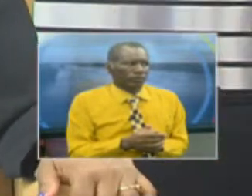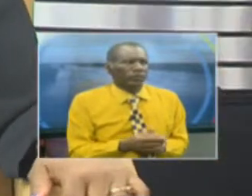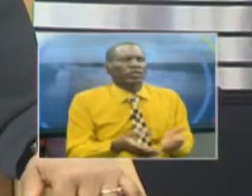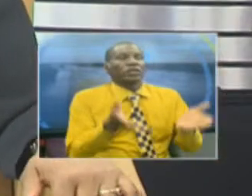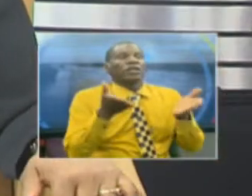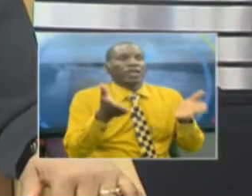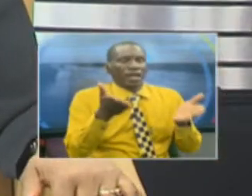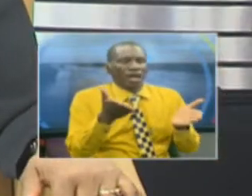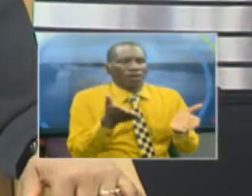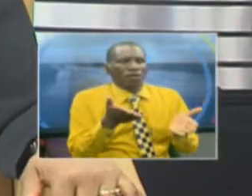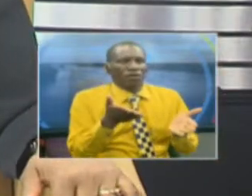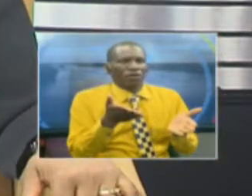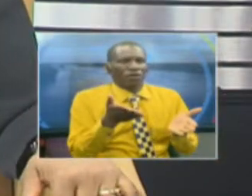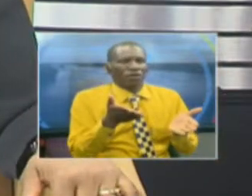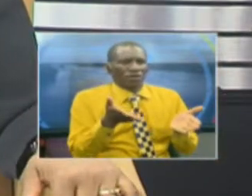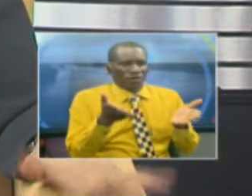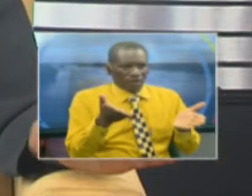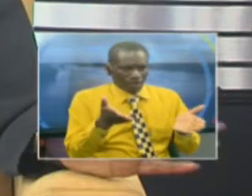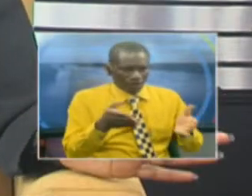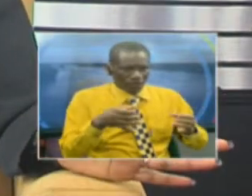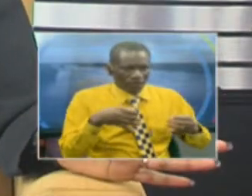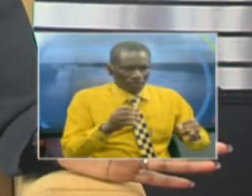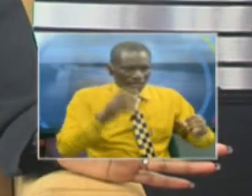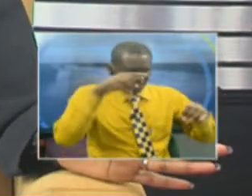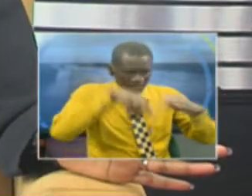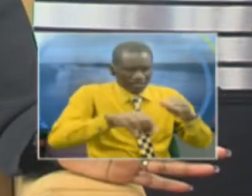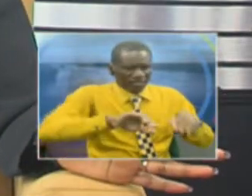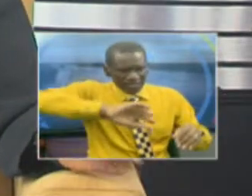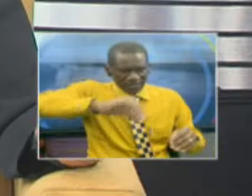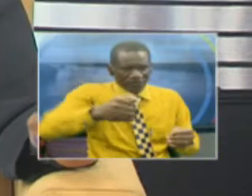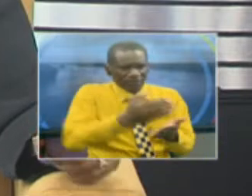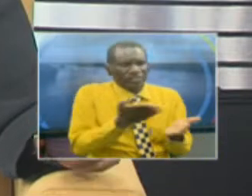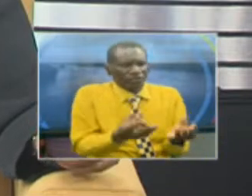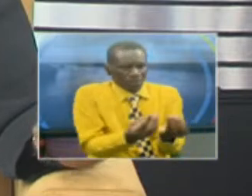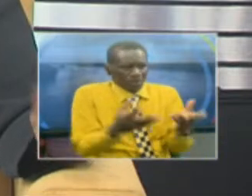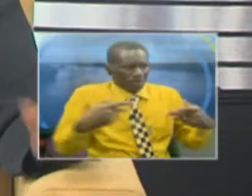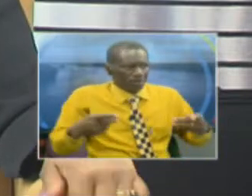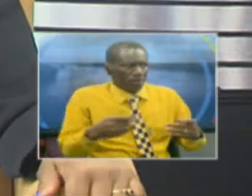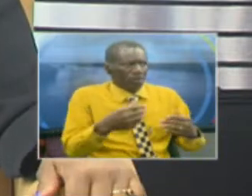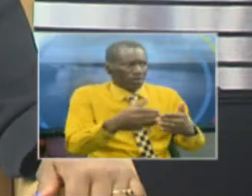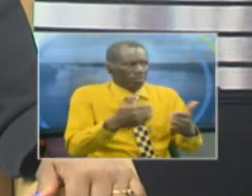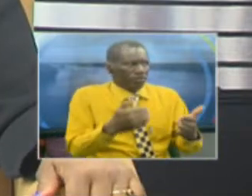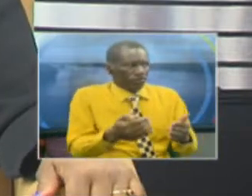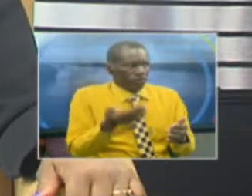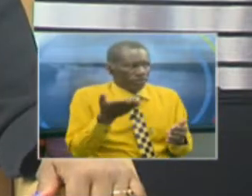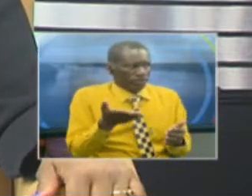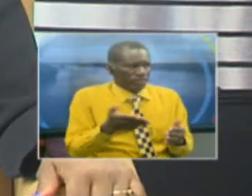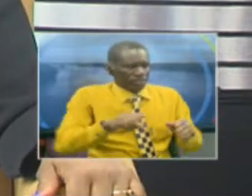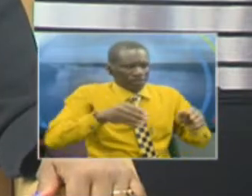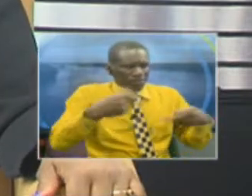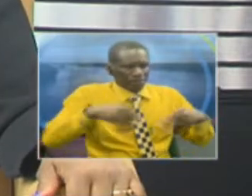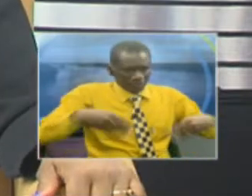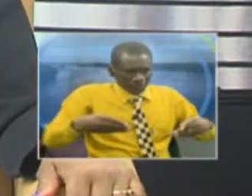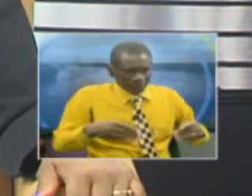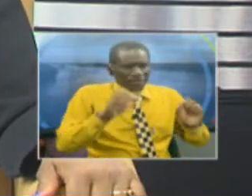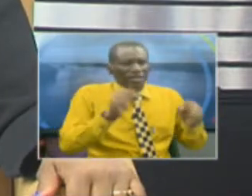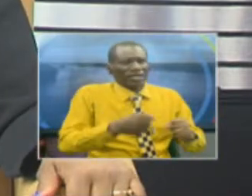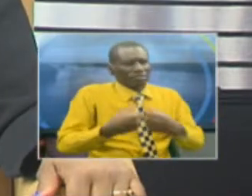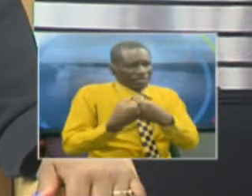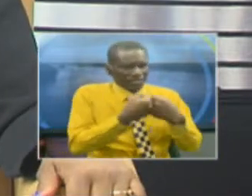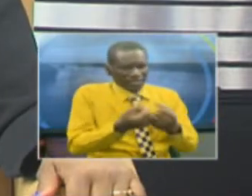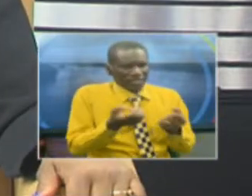Now, getting dressed and heating the town, it may seem routine for many, but for people with disabilities, it can be a